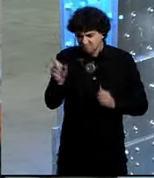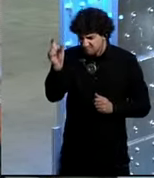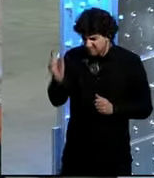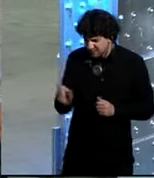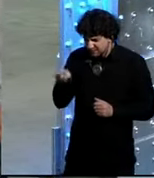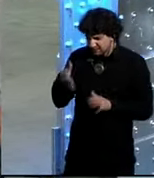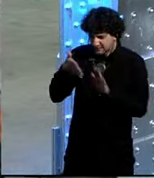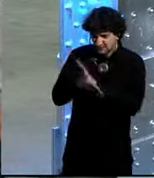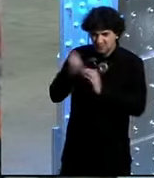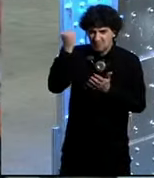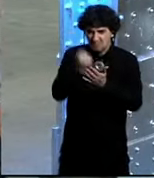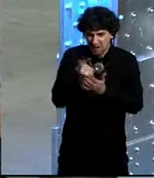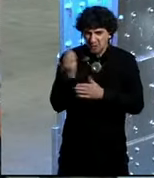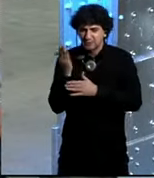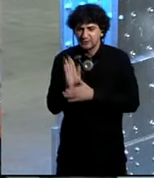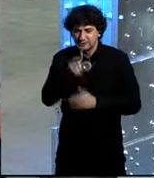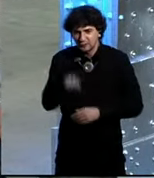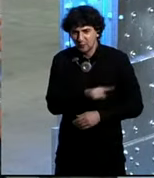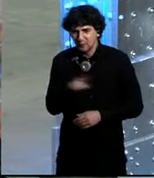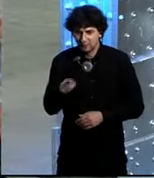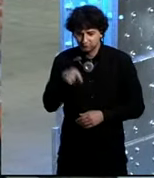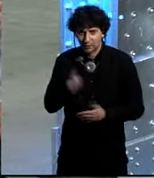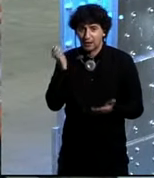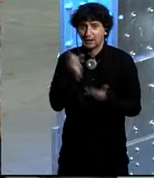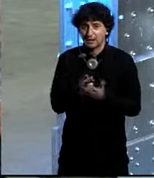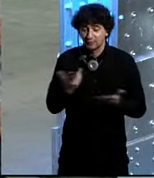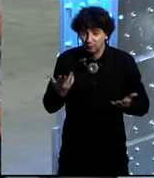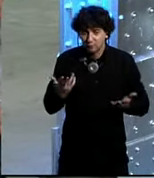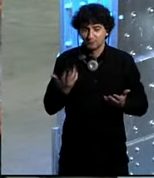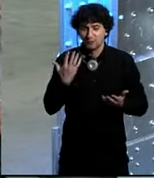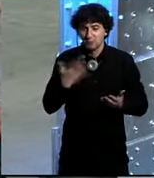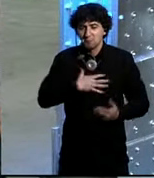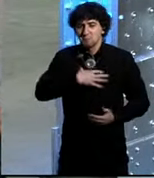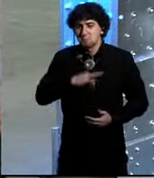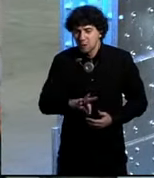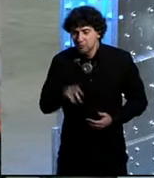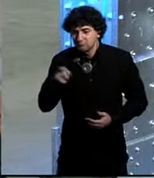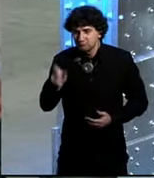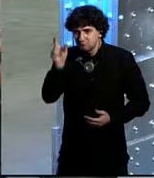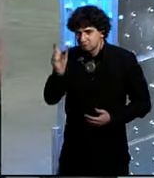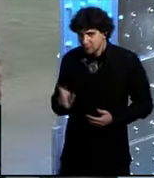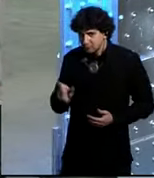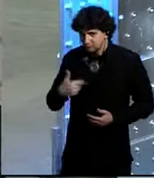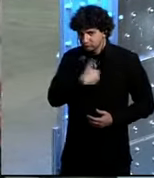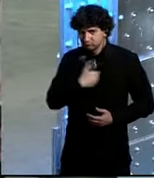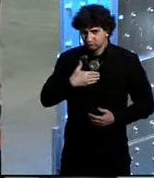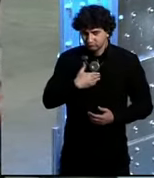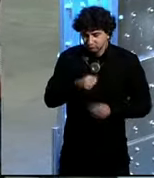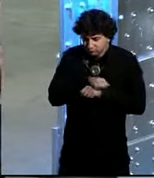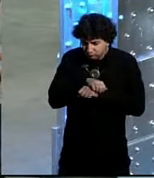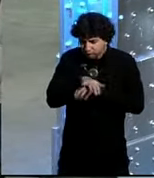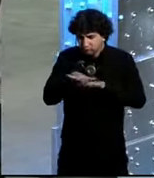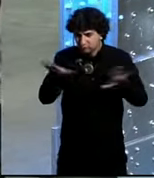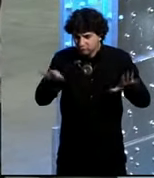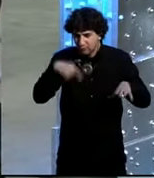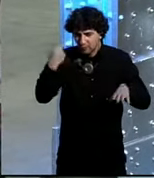whether that character I'm buying belong to a brand or not. But that's the challenge. But being able